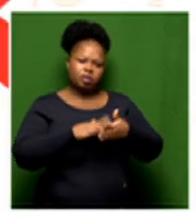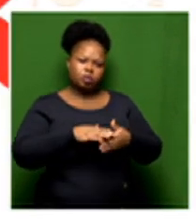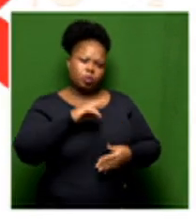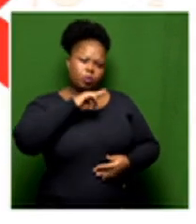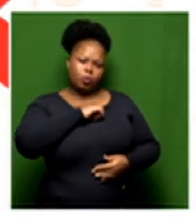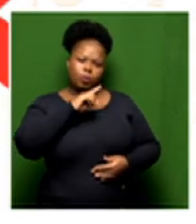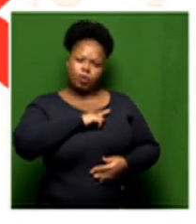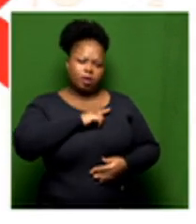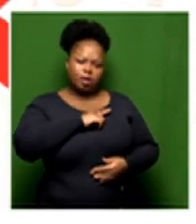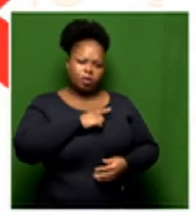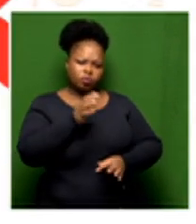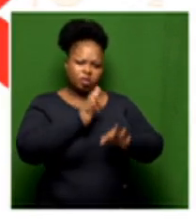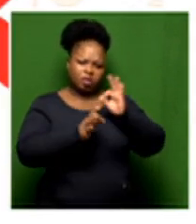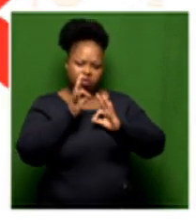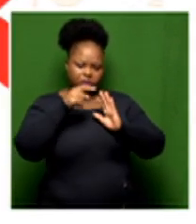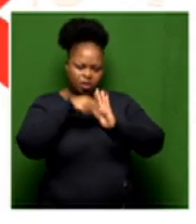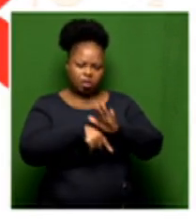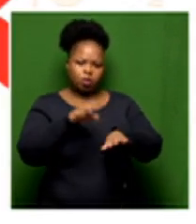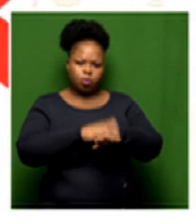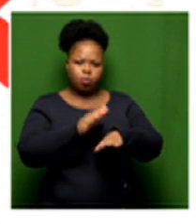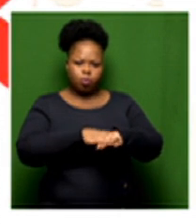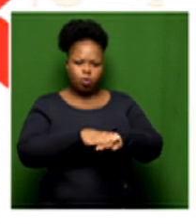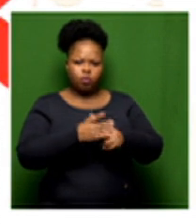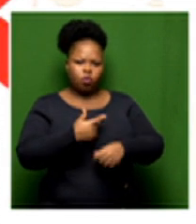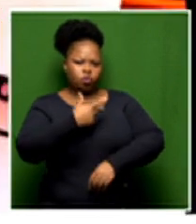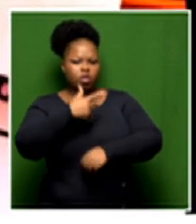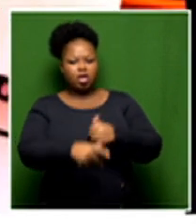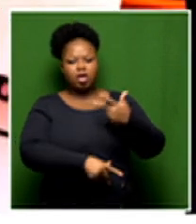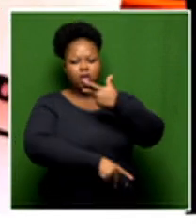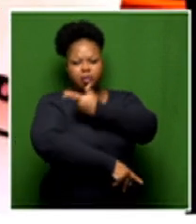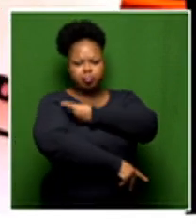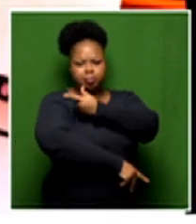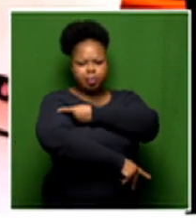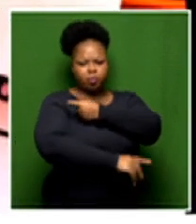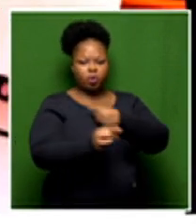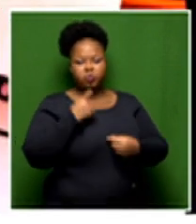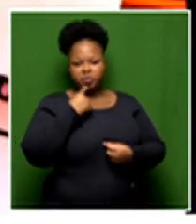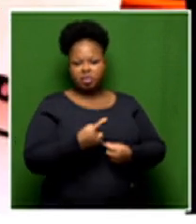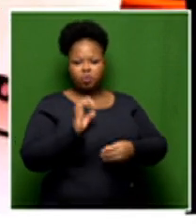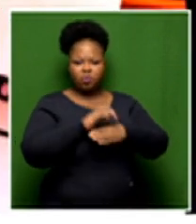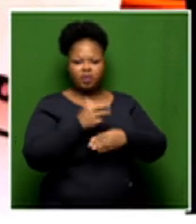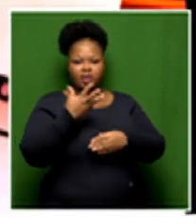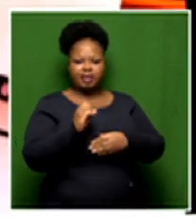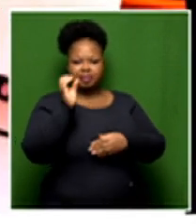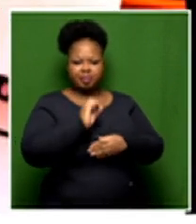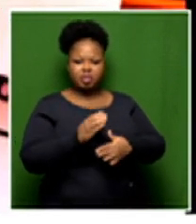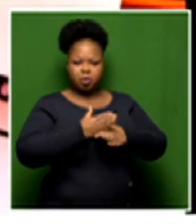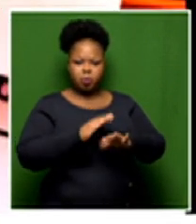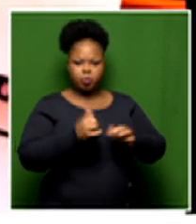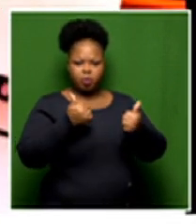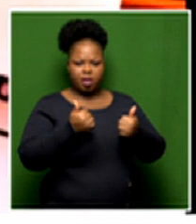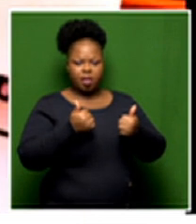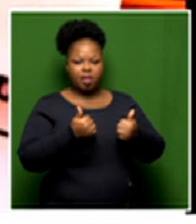for that, and just going back to this breakthrough of the injection that is, as you say, over 90% more effective in